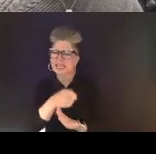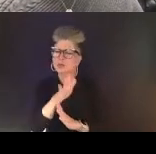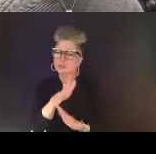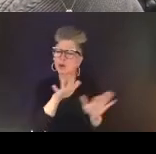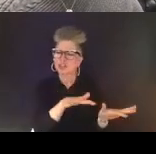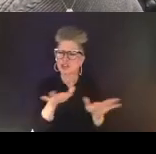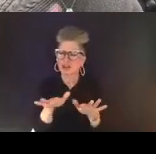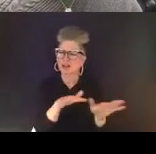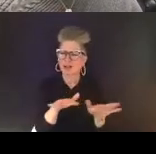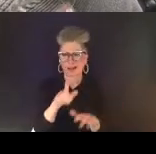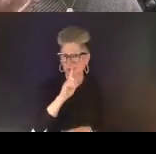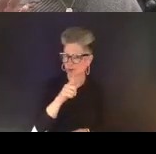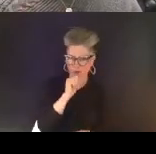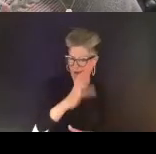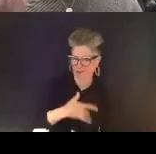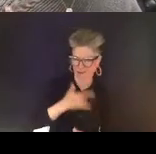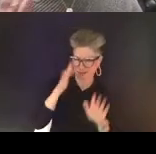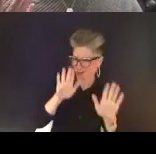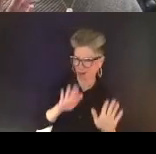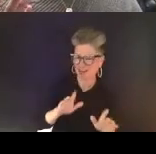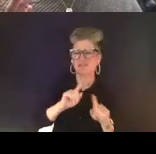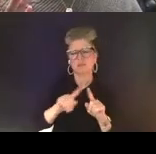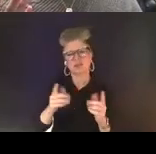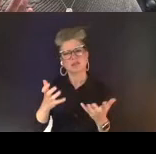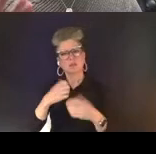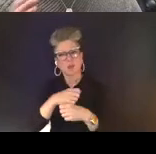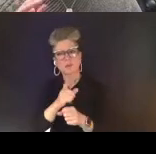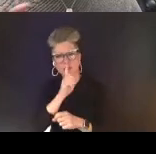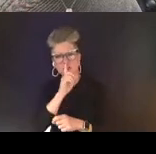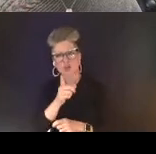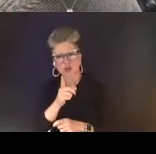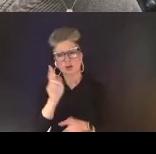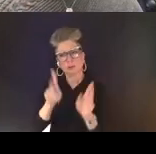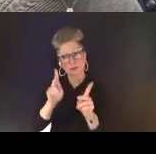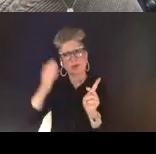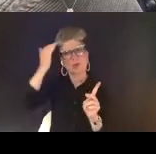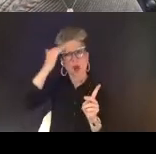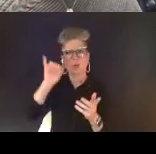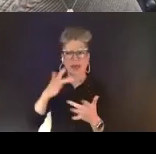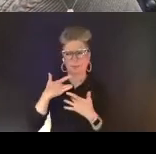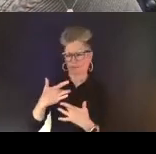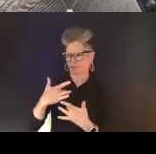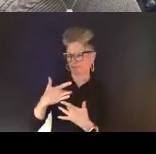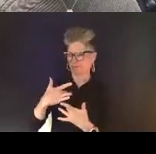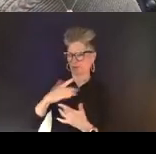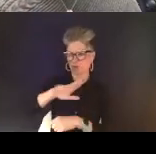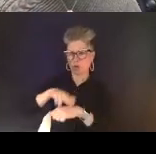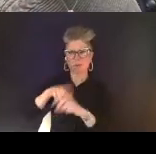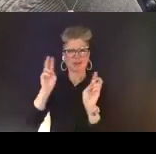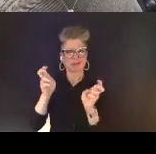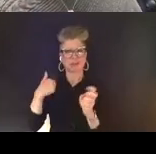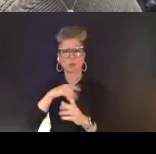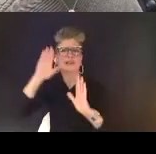feel great, but definitely we want to make sure that people know that that's just what we expect